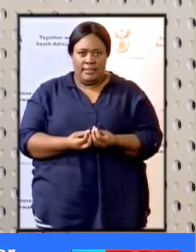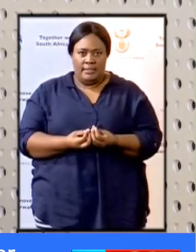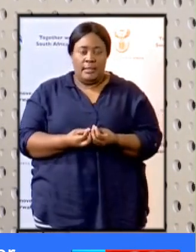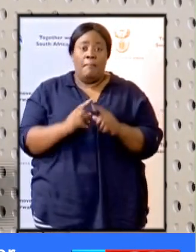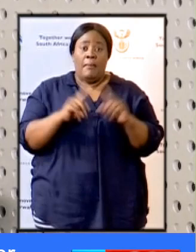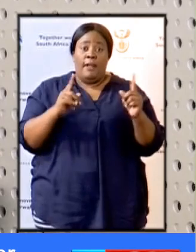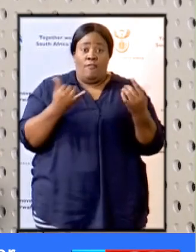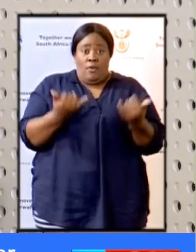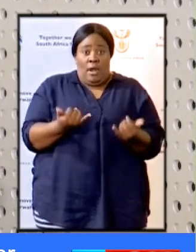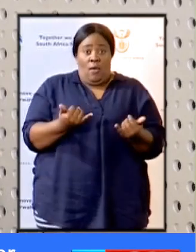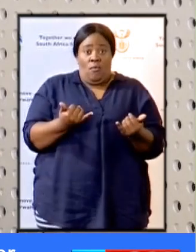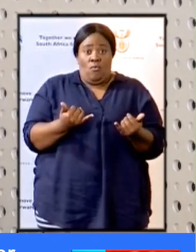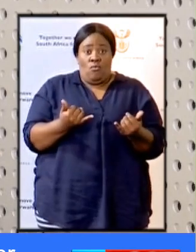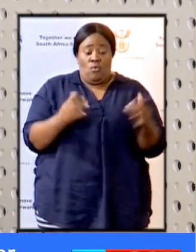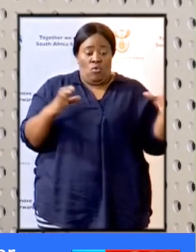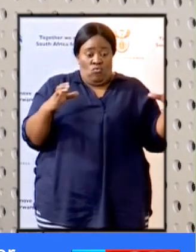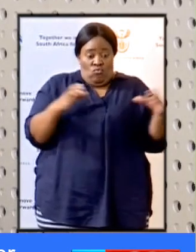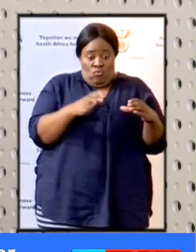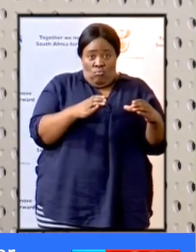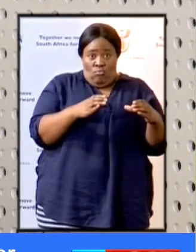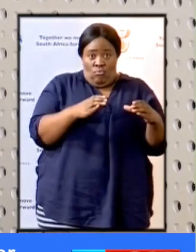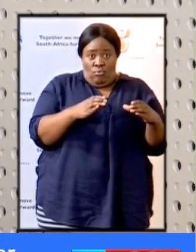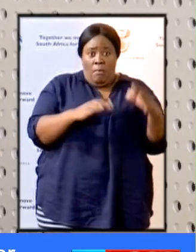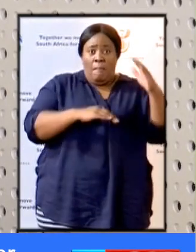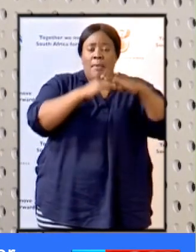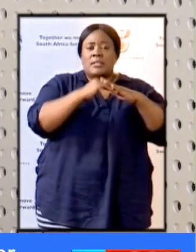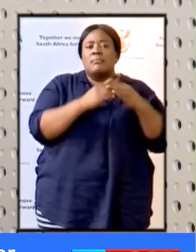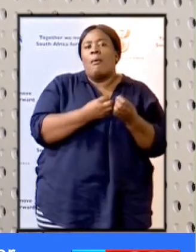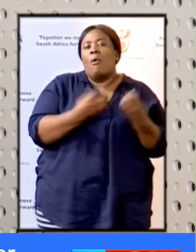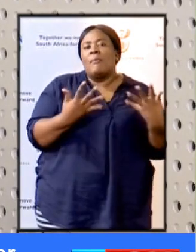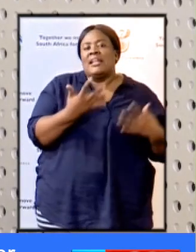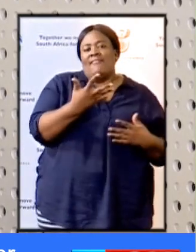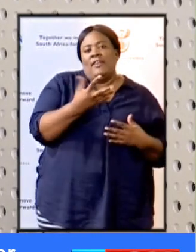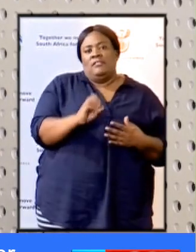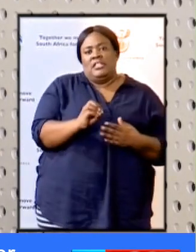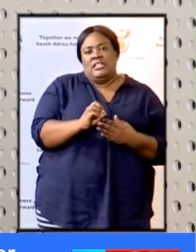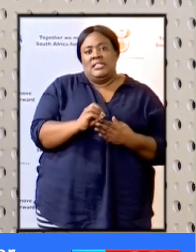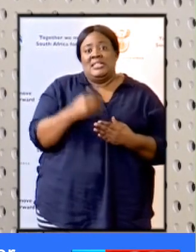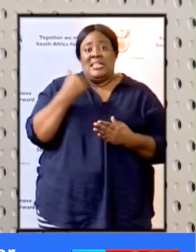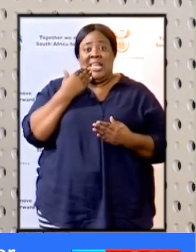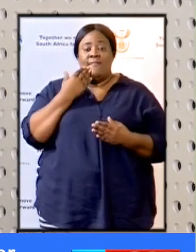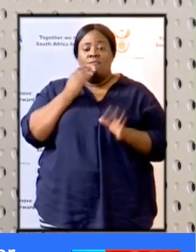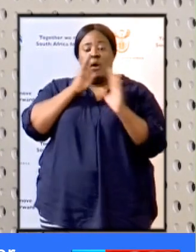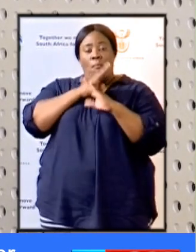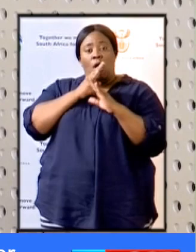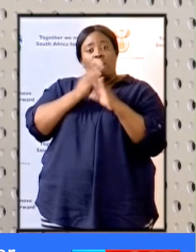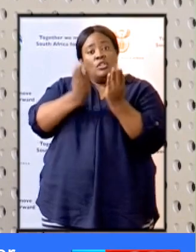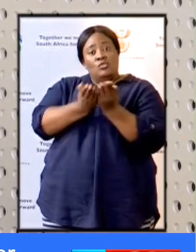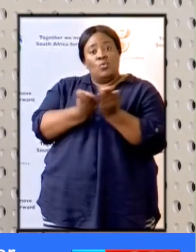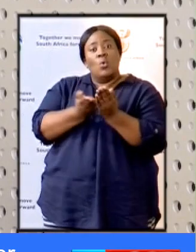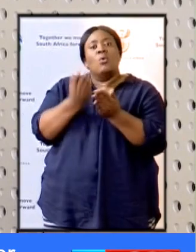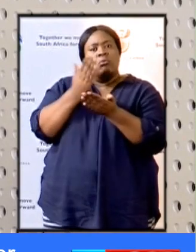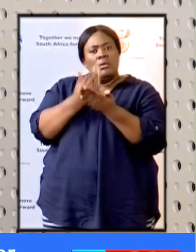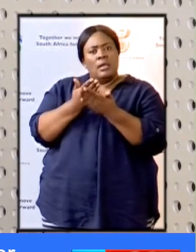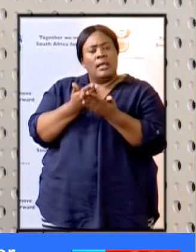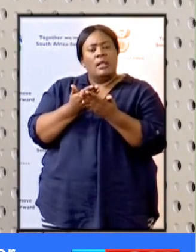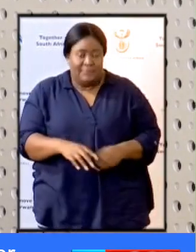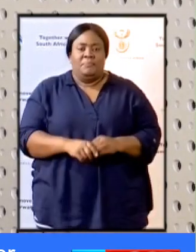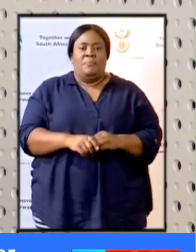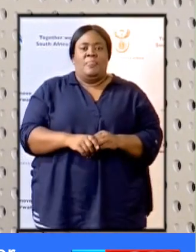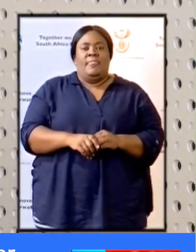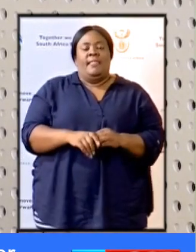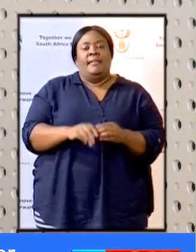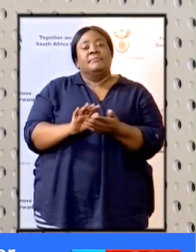maximum in a group is 50. So if those private schools can convince ourselves and the national